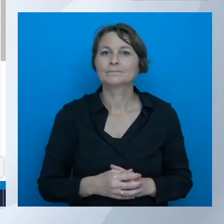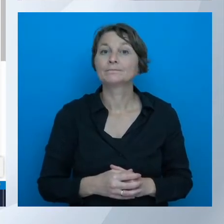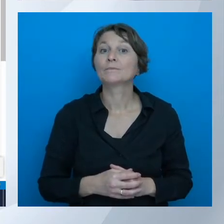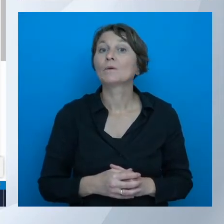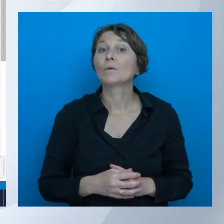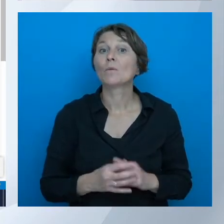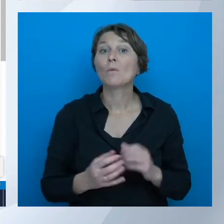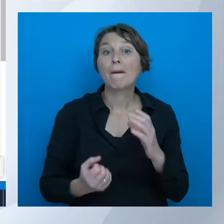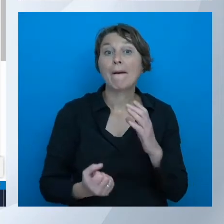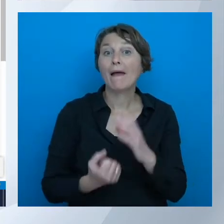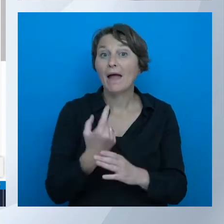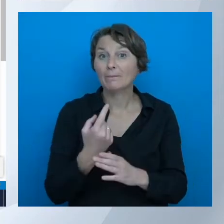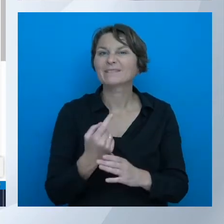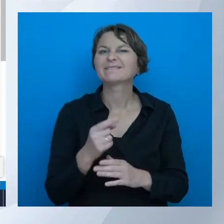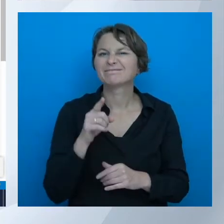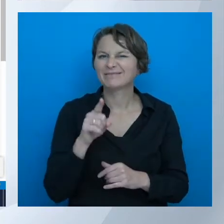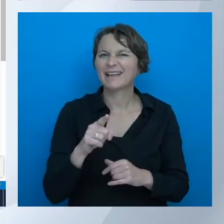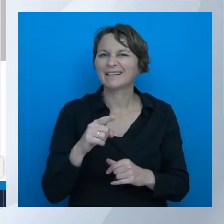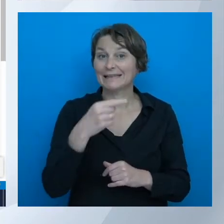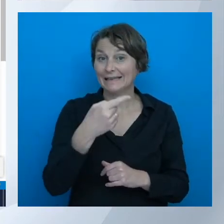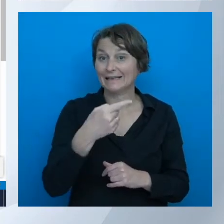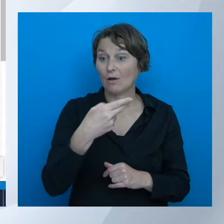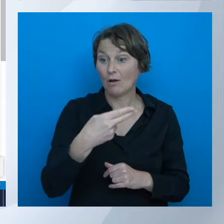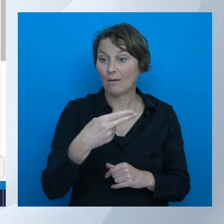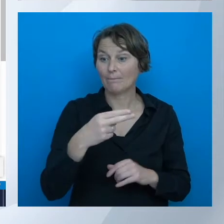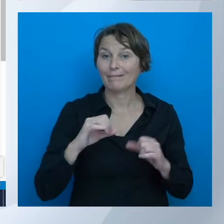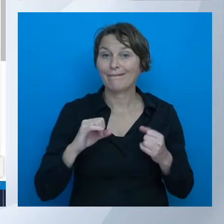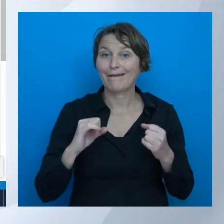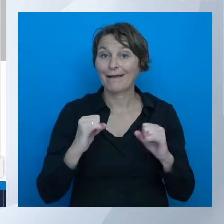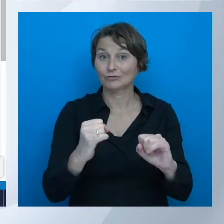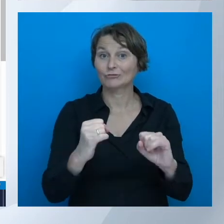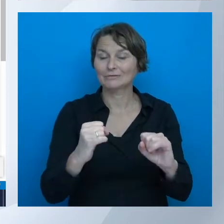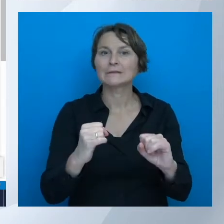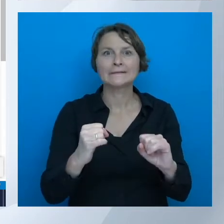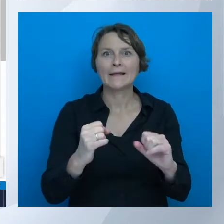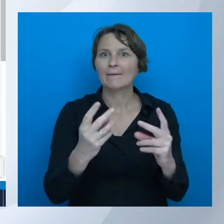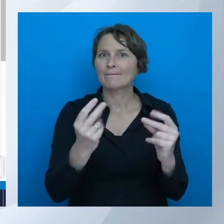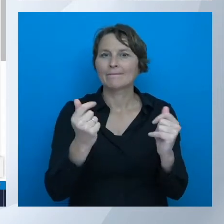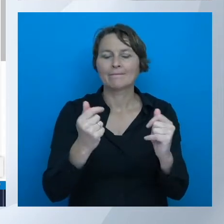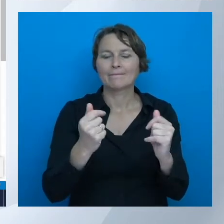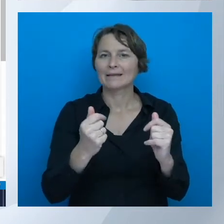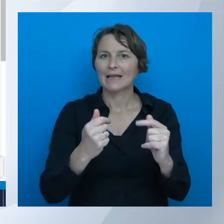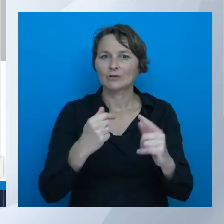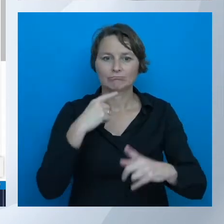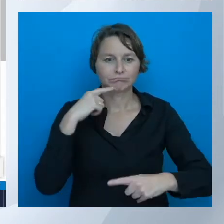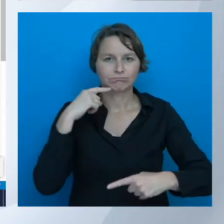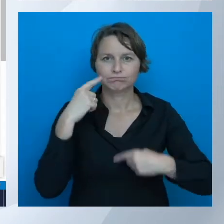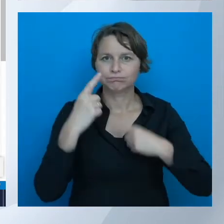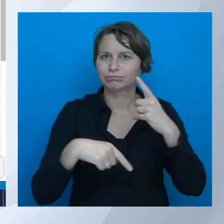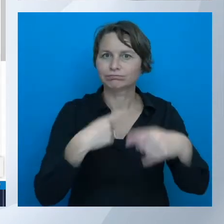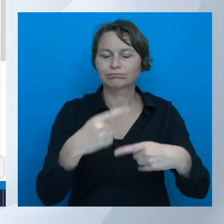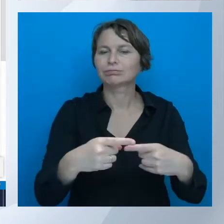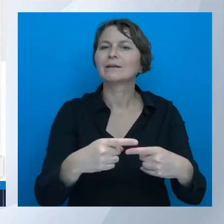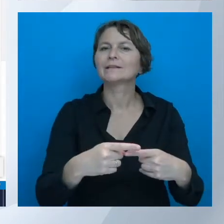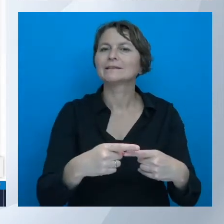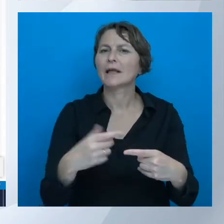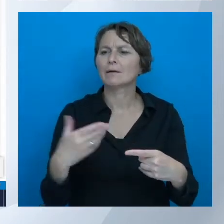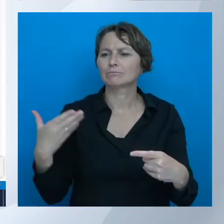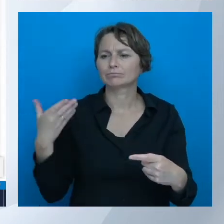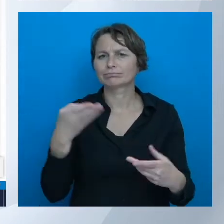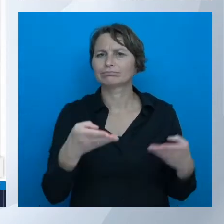those GitHub actions automatically gets triggered. So those are provided as soon as I